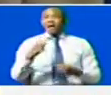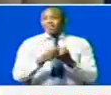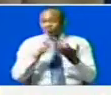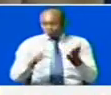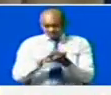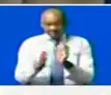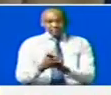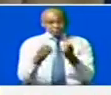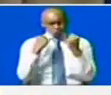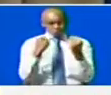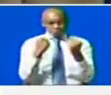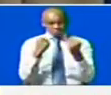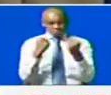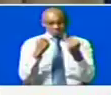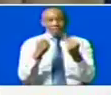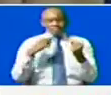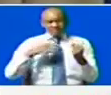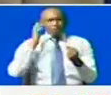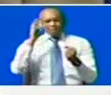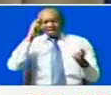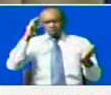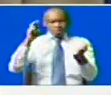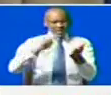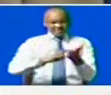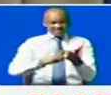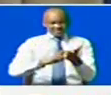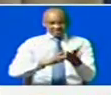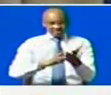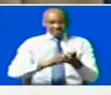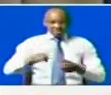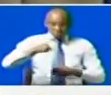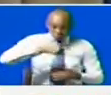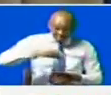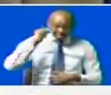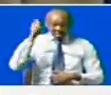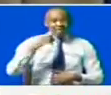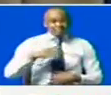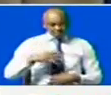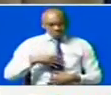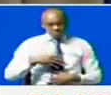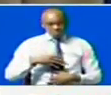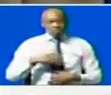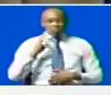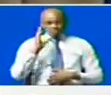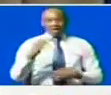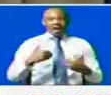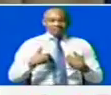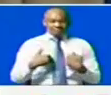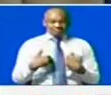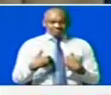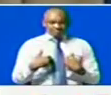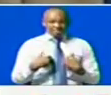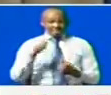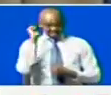emboldened by the recognition that we as Kenyans deserve.